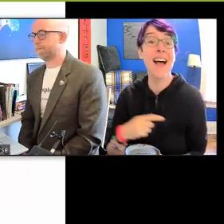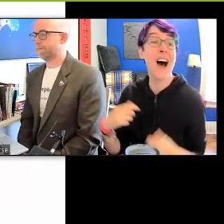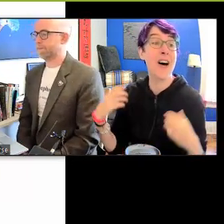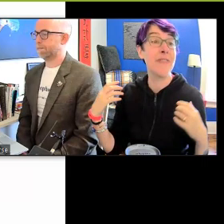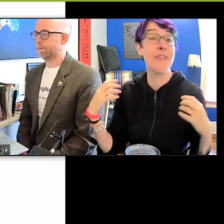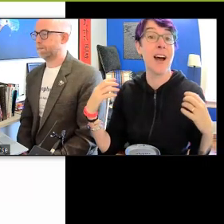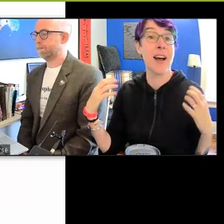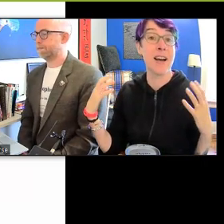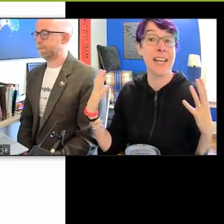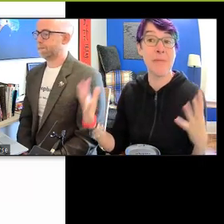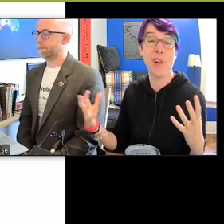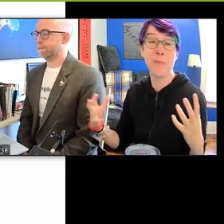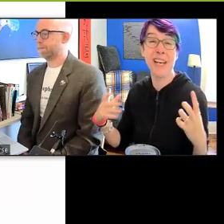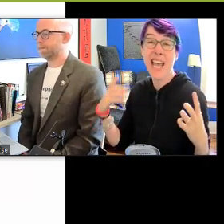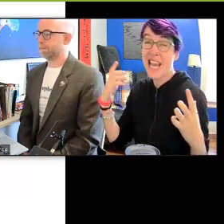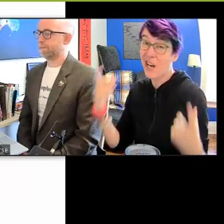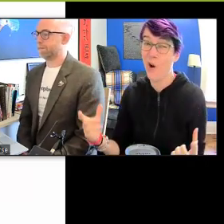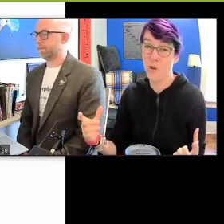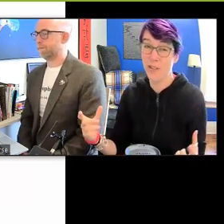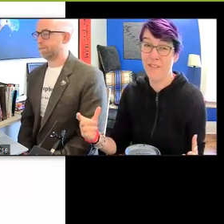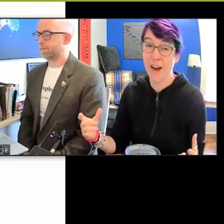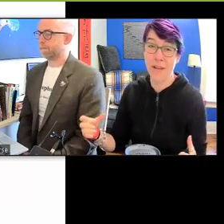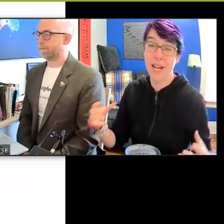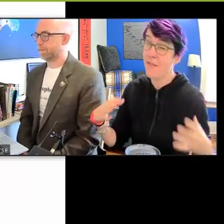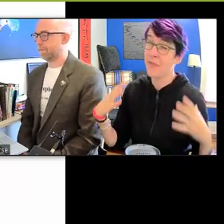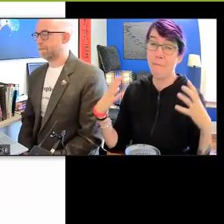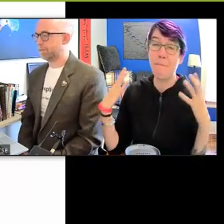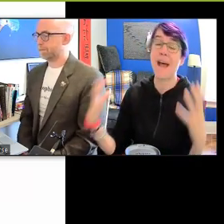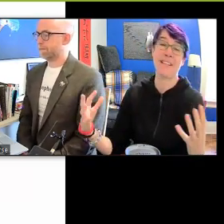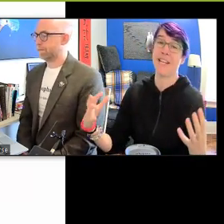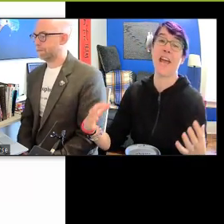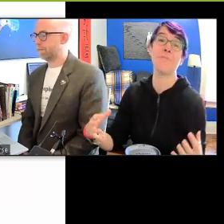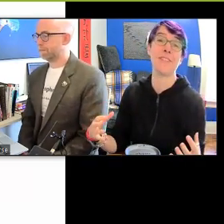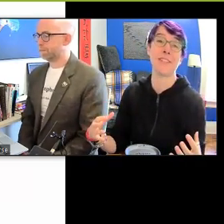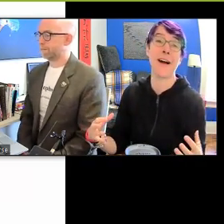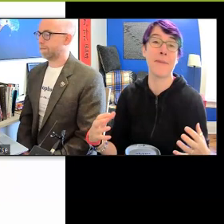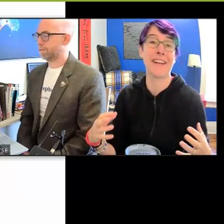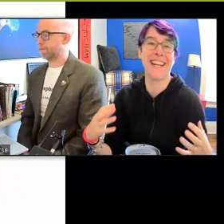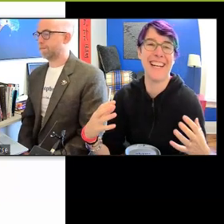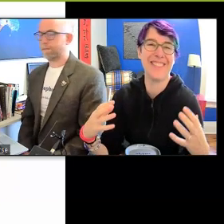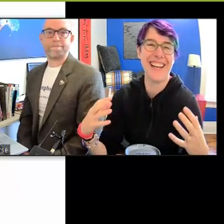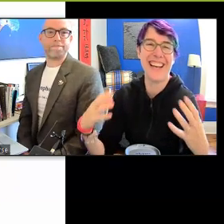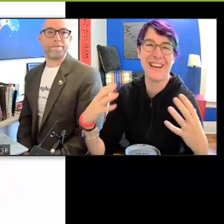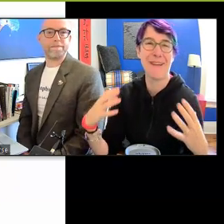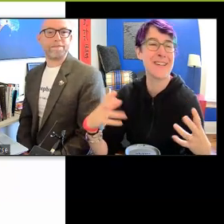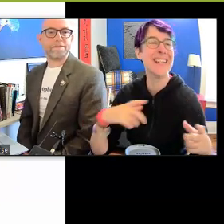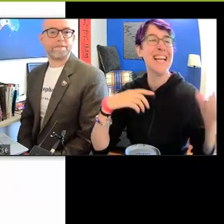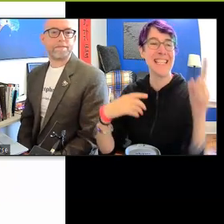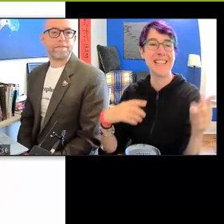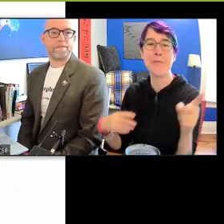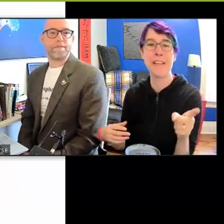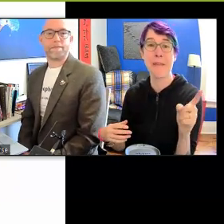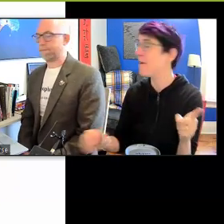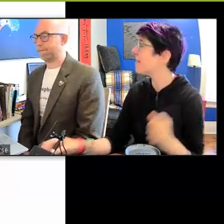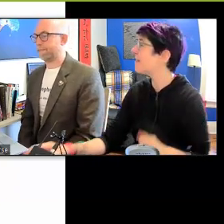context of hemoglobin in a cold environment. The best animal to talk about it about